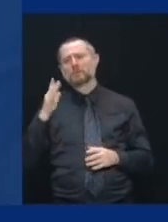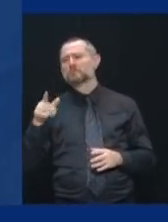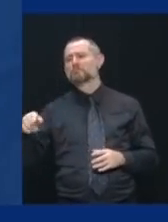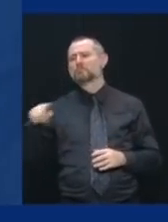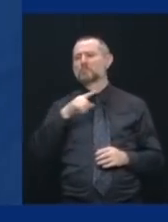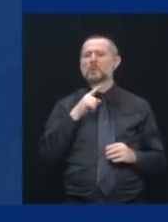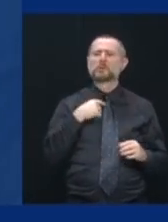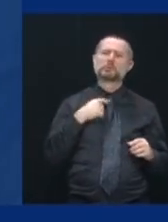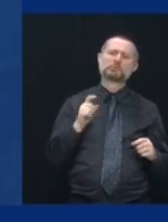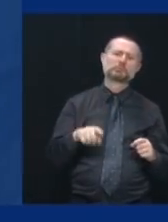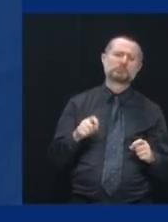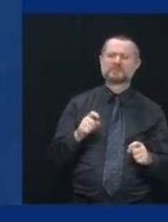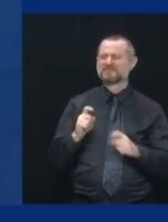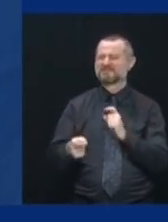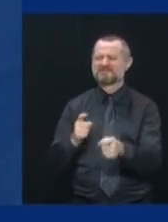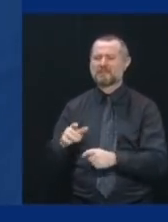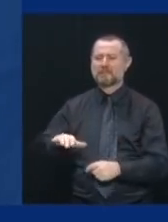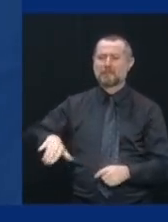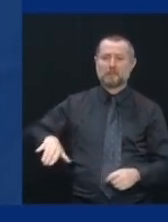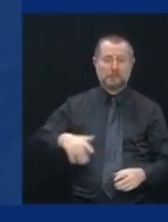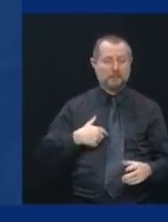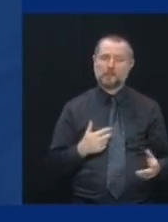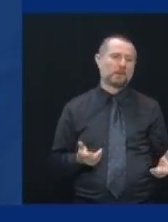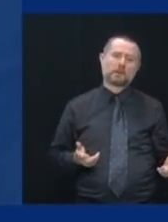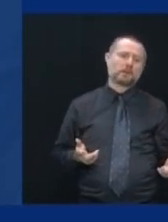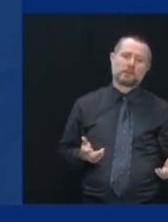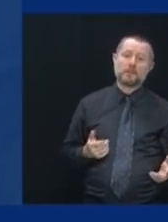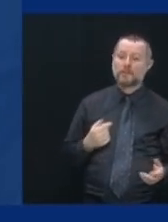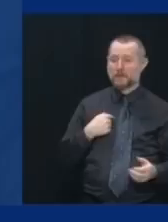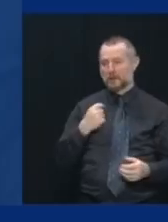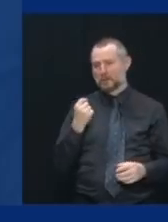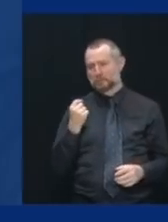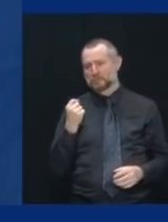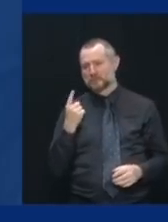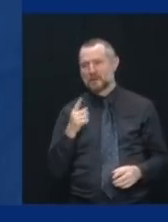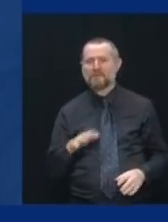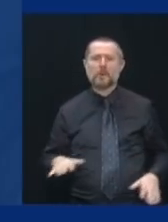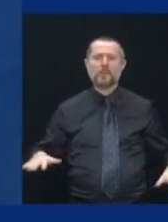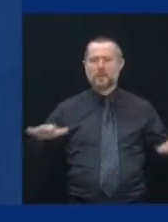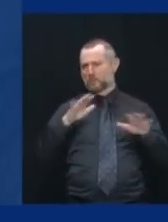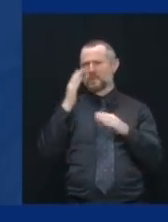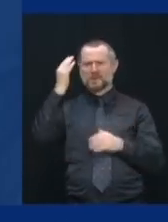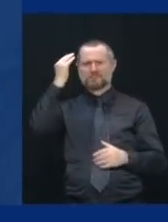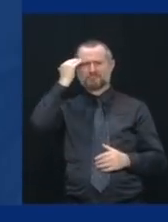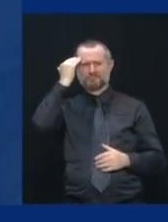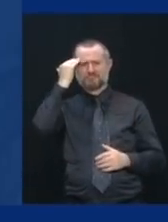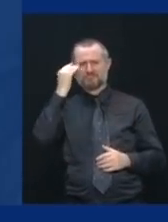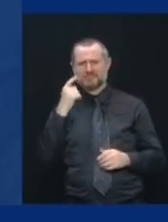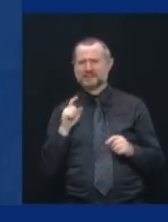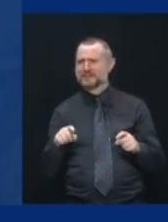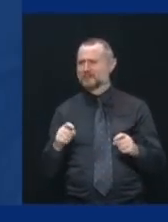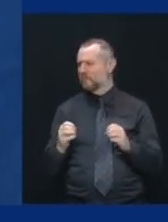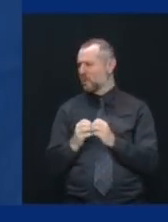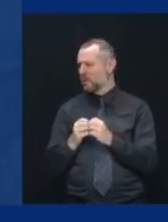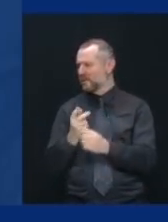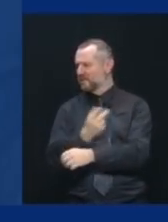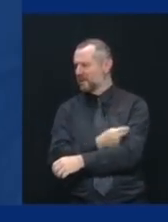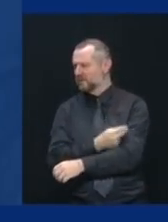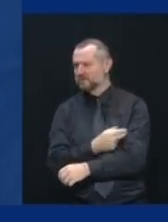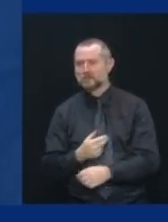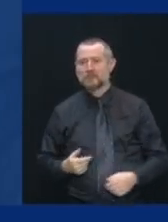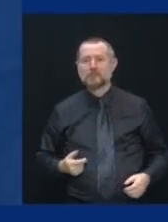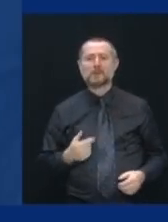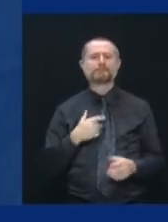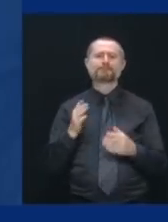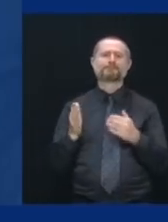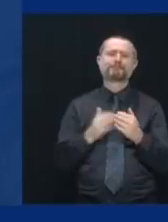group. I get it. Everyone understands the dynamic. But you